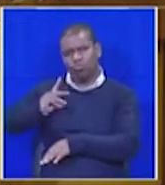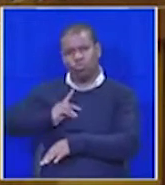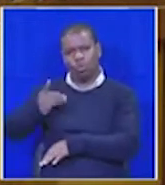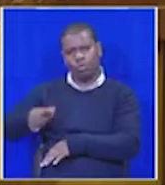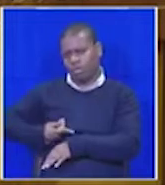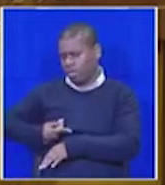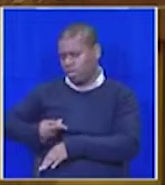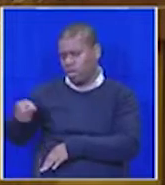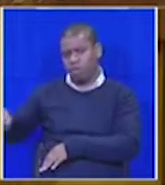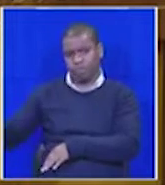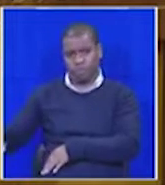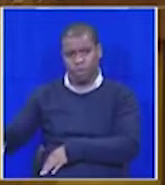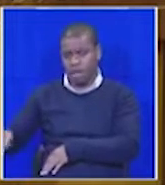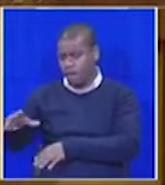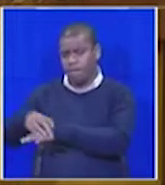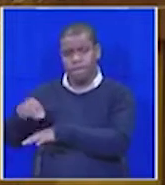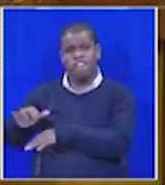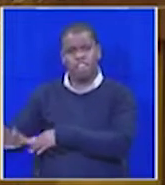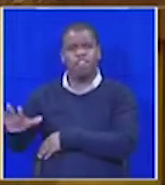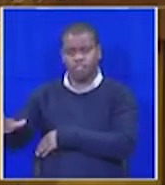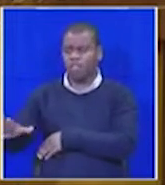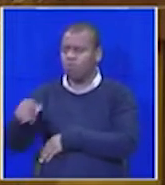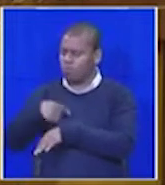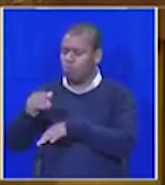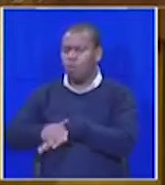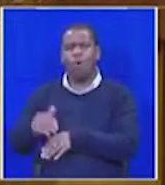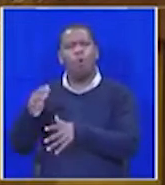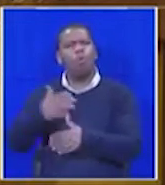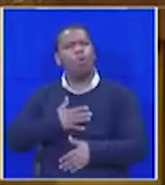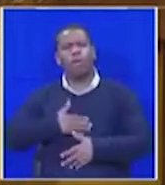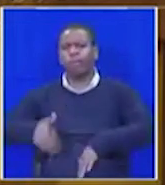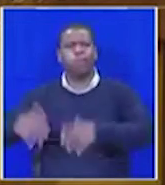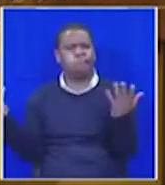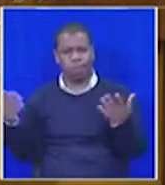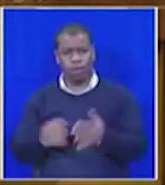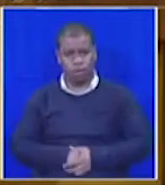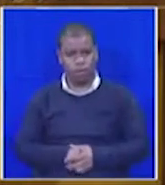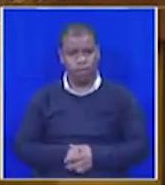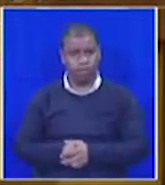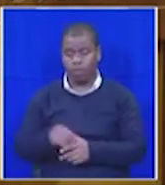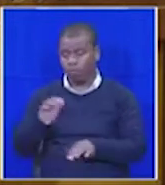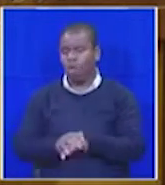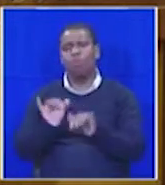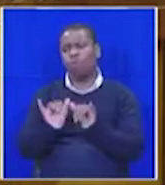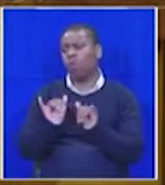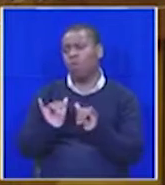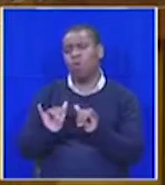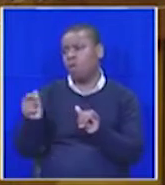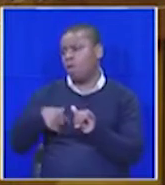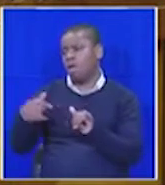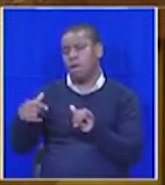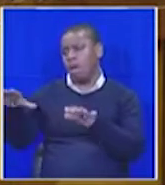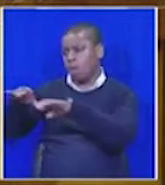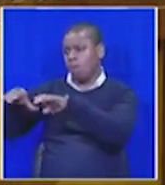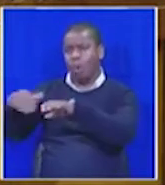shallow pools where residents and workers have to come to Kwamusi and Silva, who are waiting to be connected to the municipal's